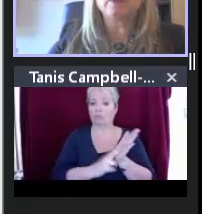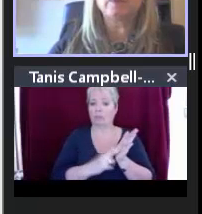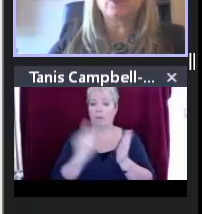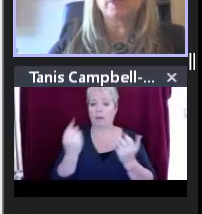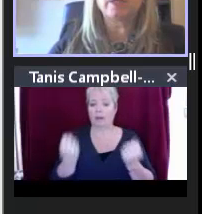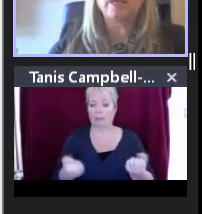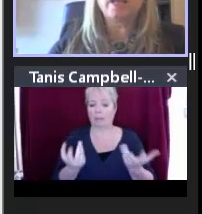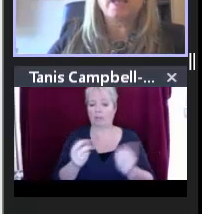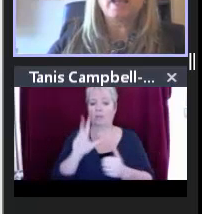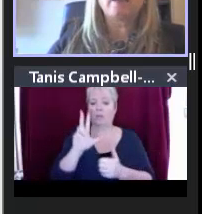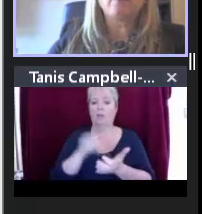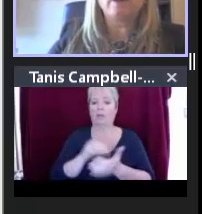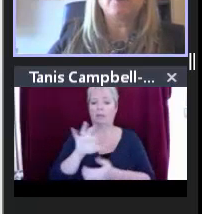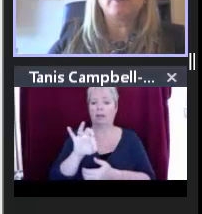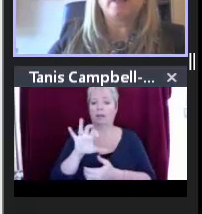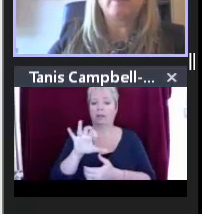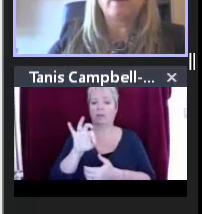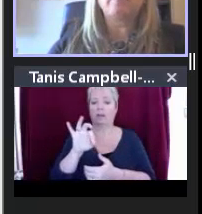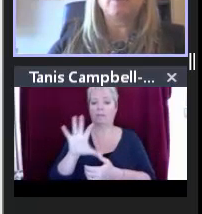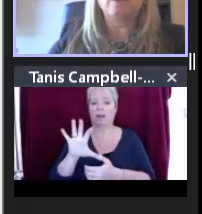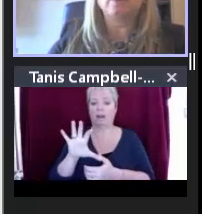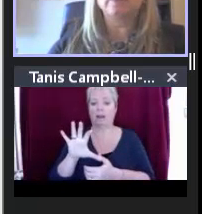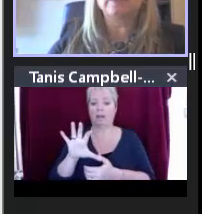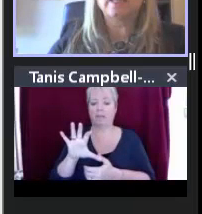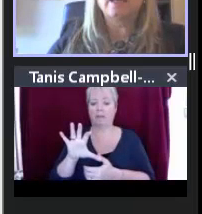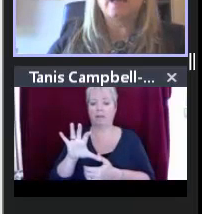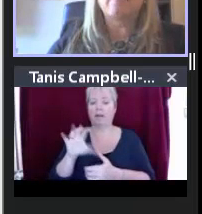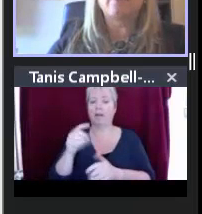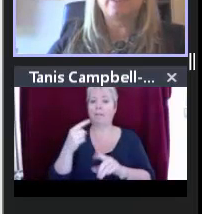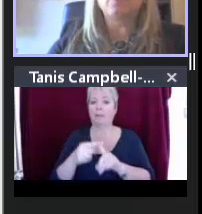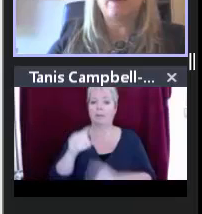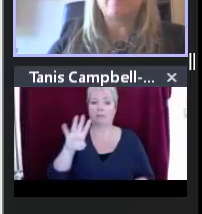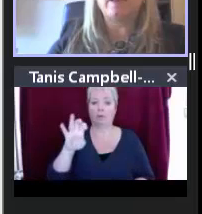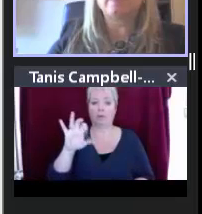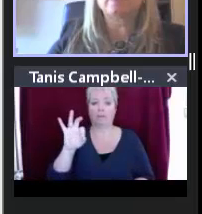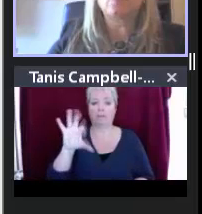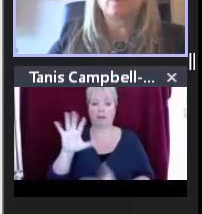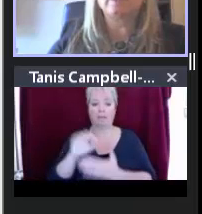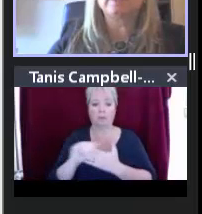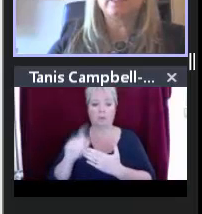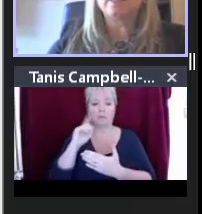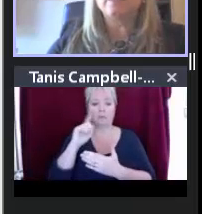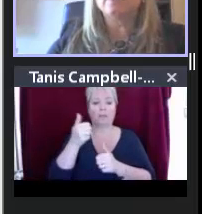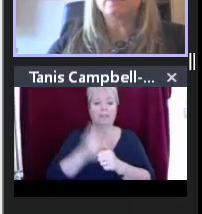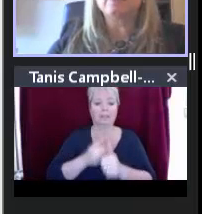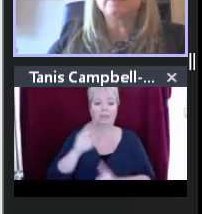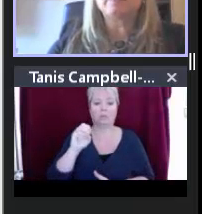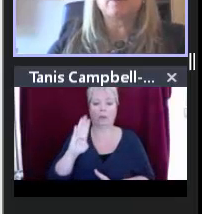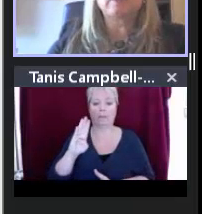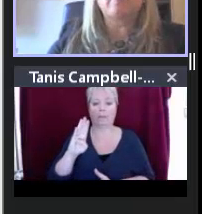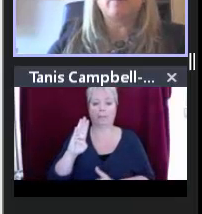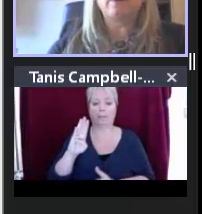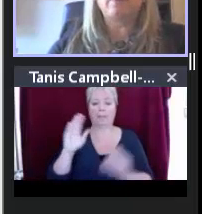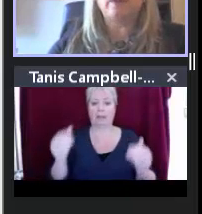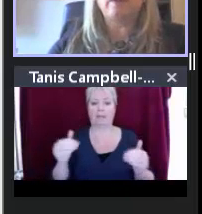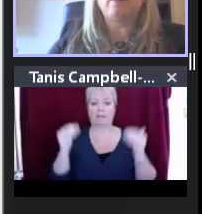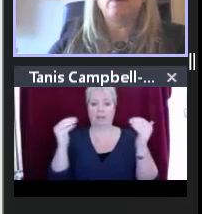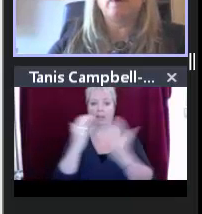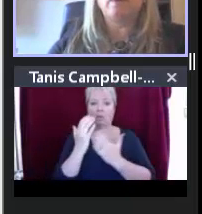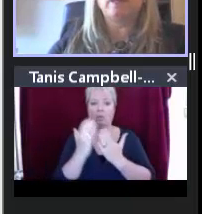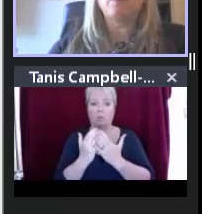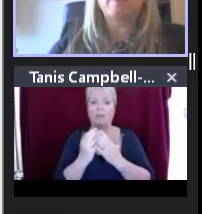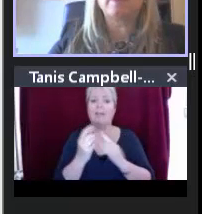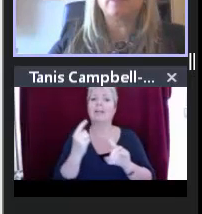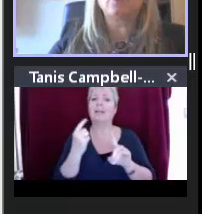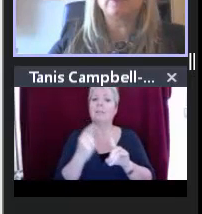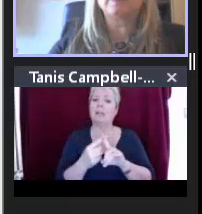$3,995 for the tuition and $495 for each Web Advanced course. There's also a small software fee